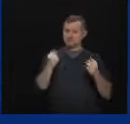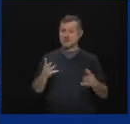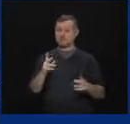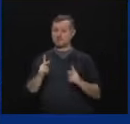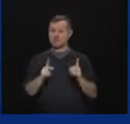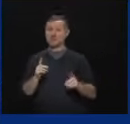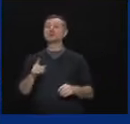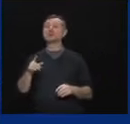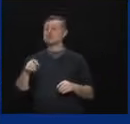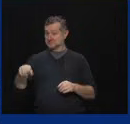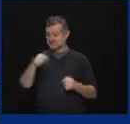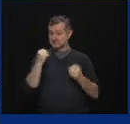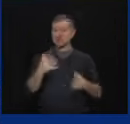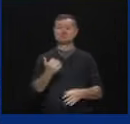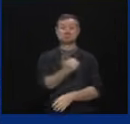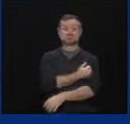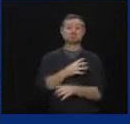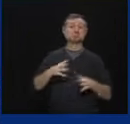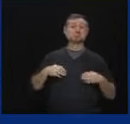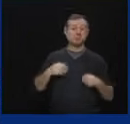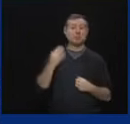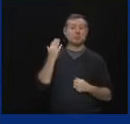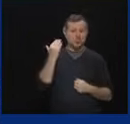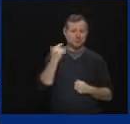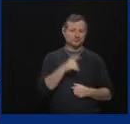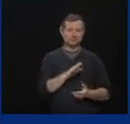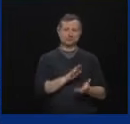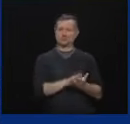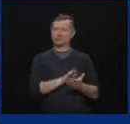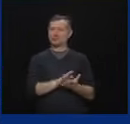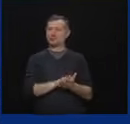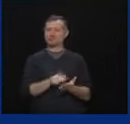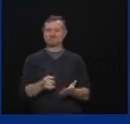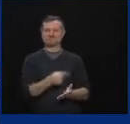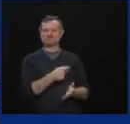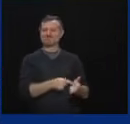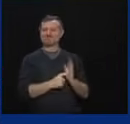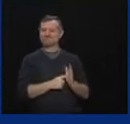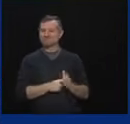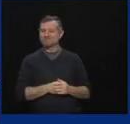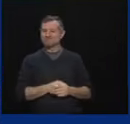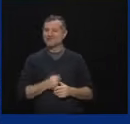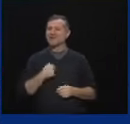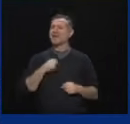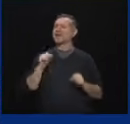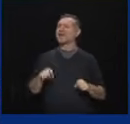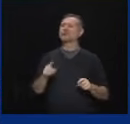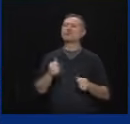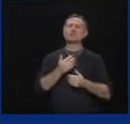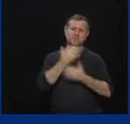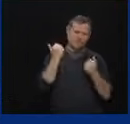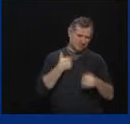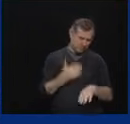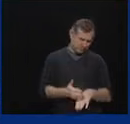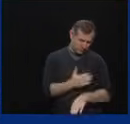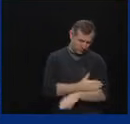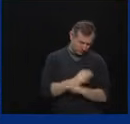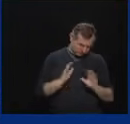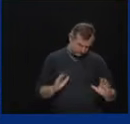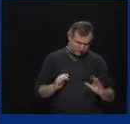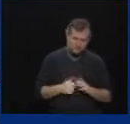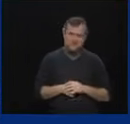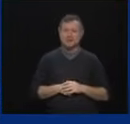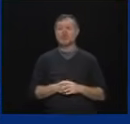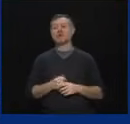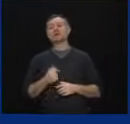they were coming back to school. And I would also say we can do better, and I'm still keeping all the options on the table, Jimmy. I really am. I'm